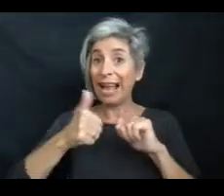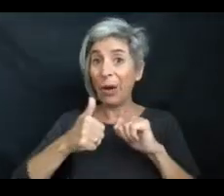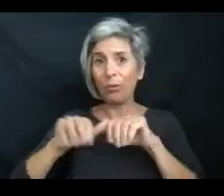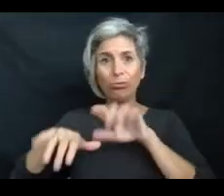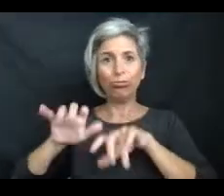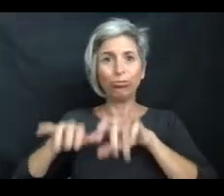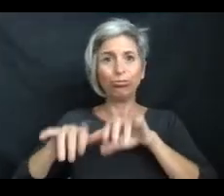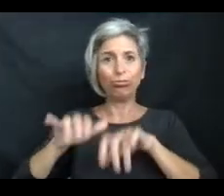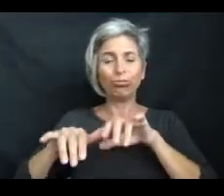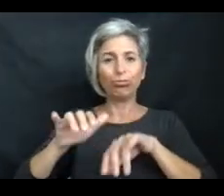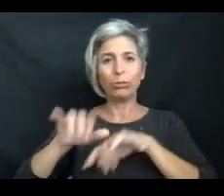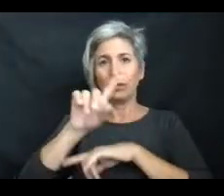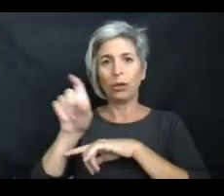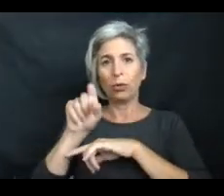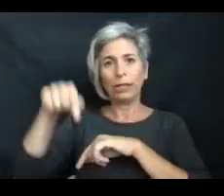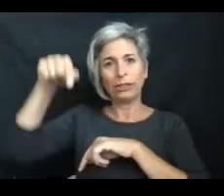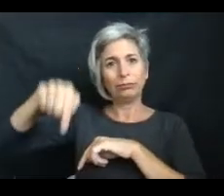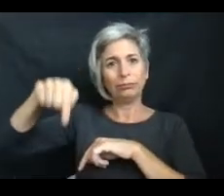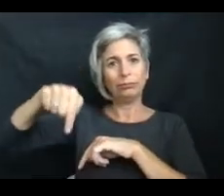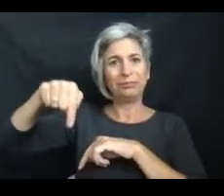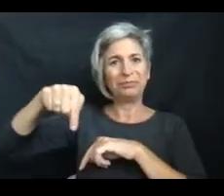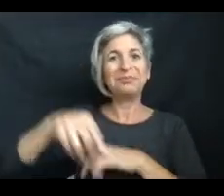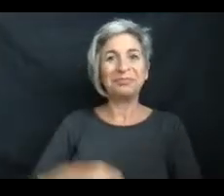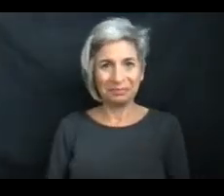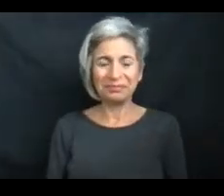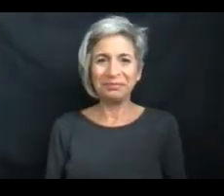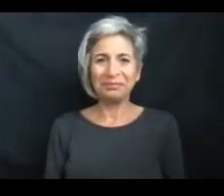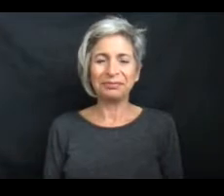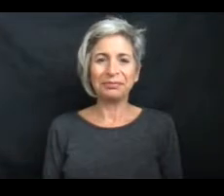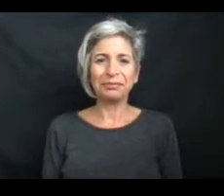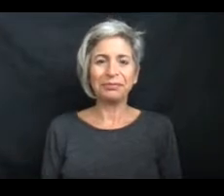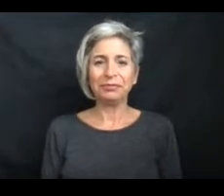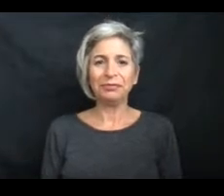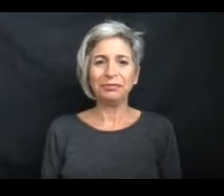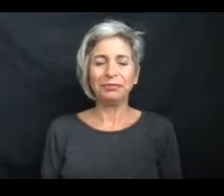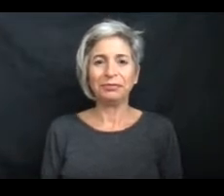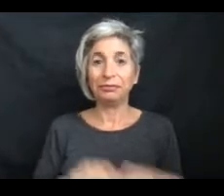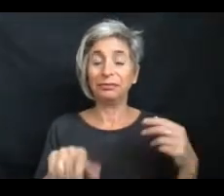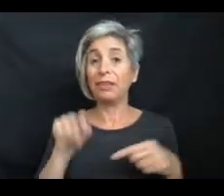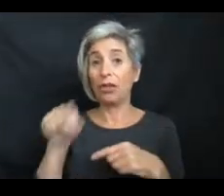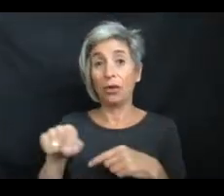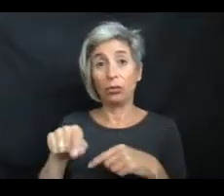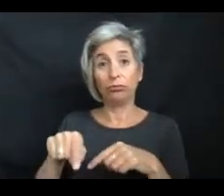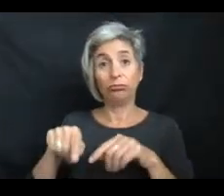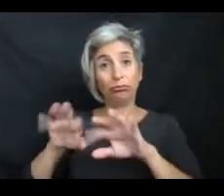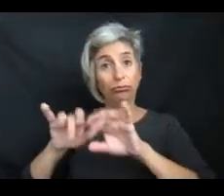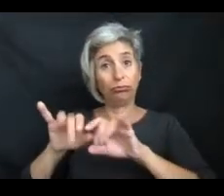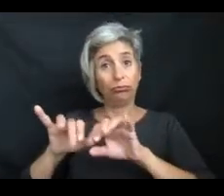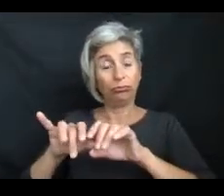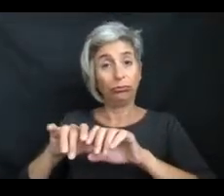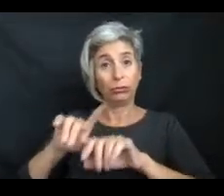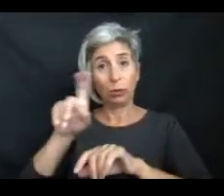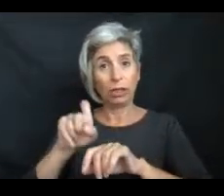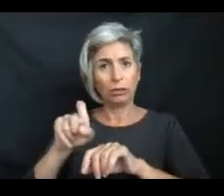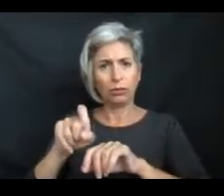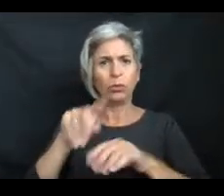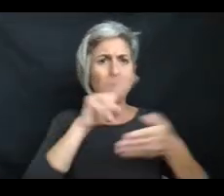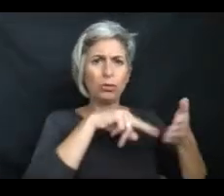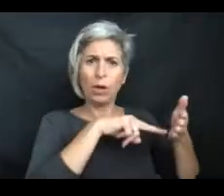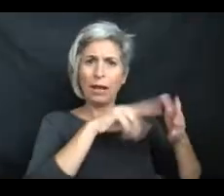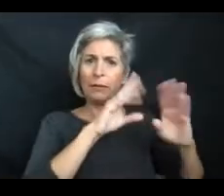question into the questions section at the bottom of the GoToWebinar interface. Those items will be read into the record by a meeting